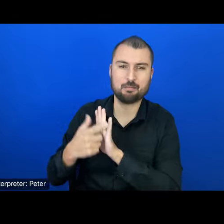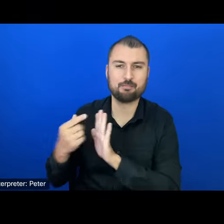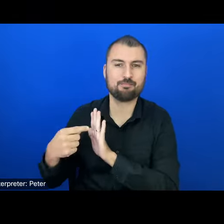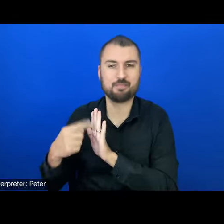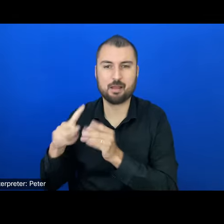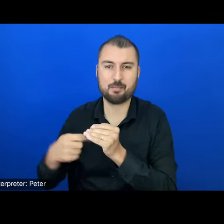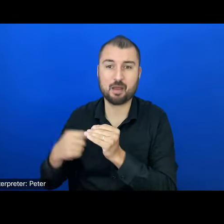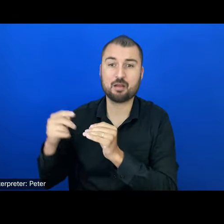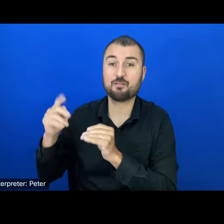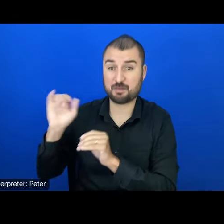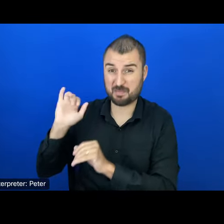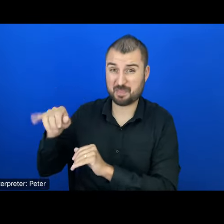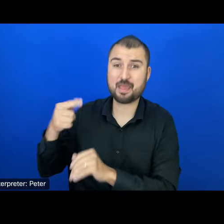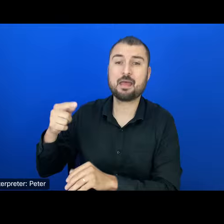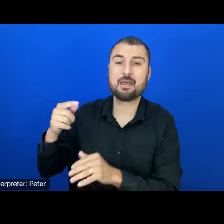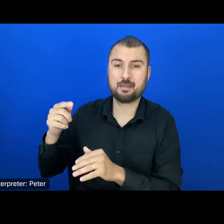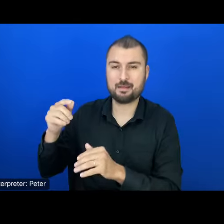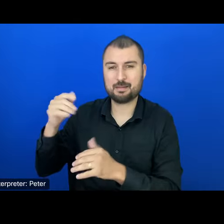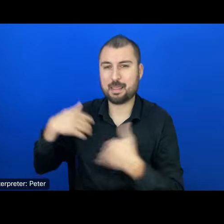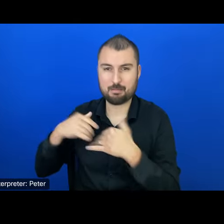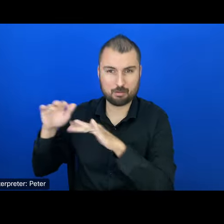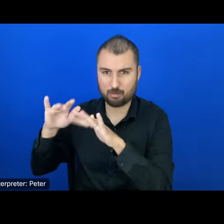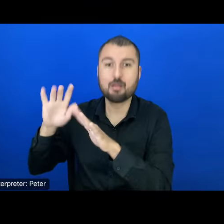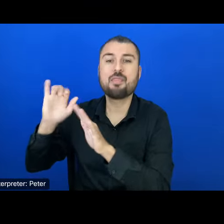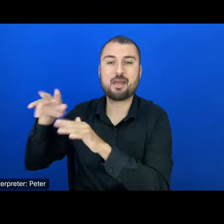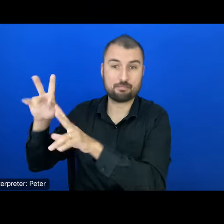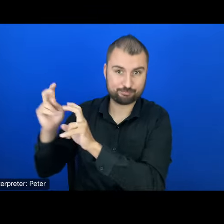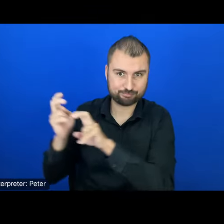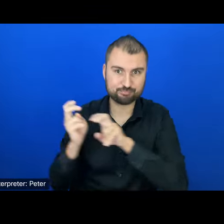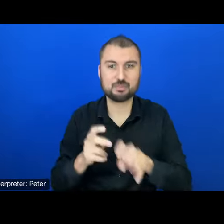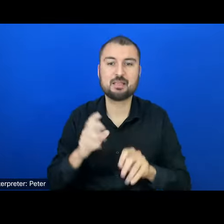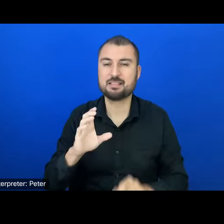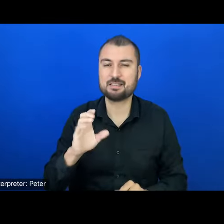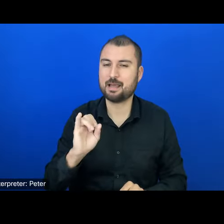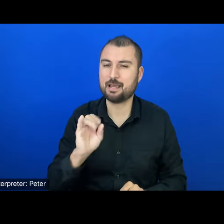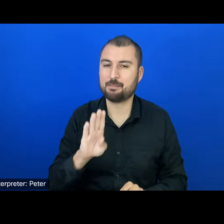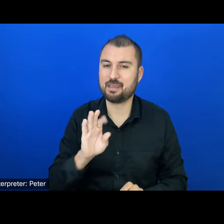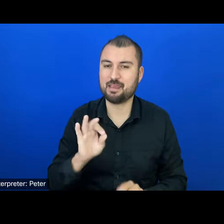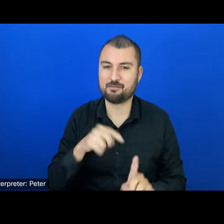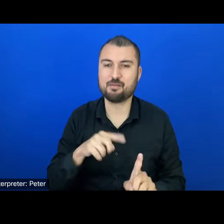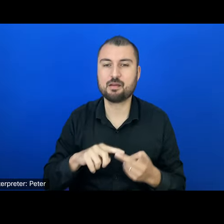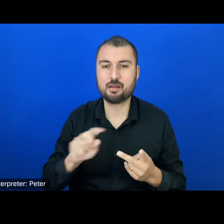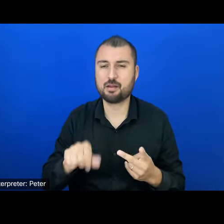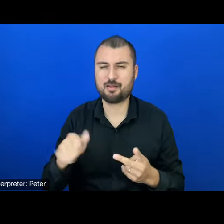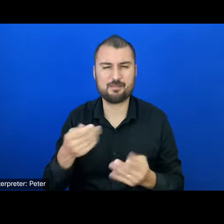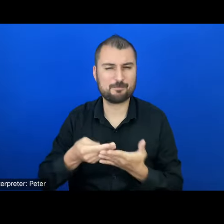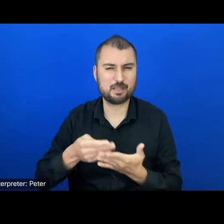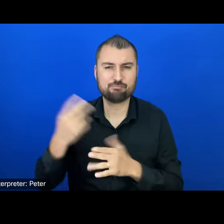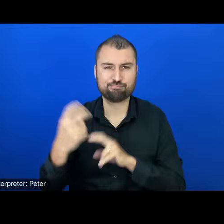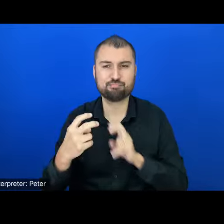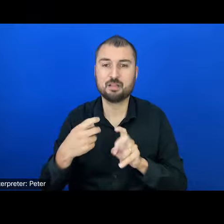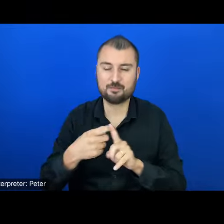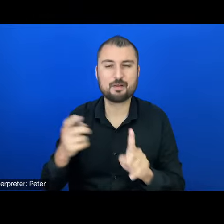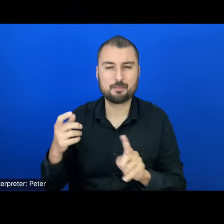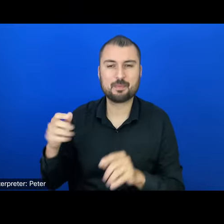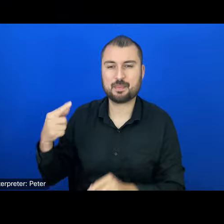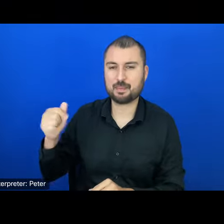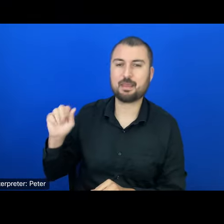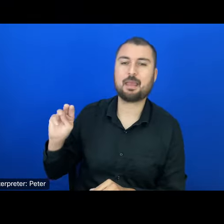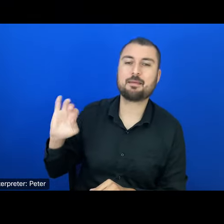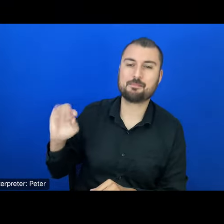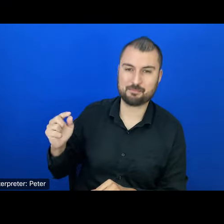gaming revenue, from the Gaming Revenue Fund over to the CIBF. And there's a few other funds that are funded through Gaming